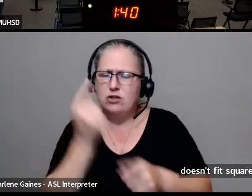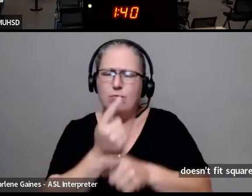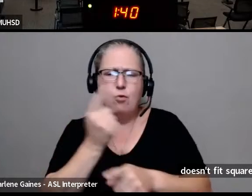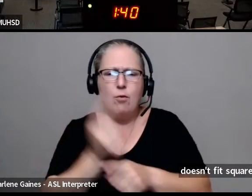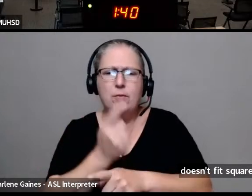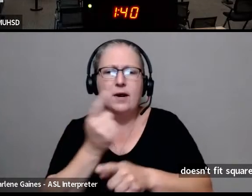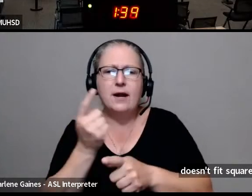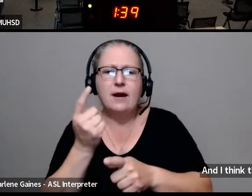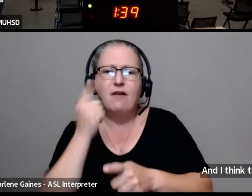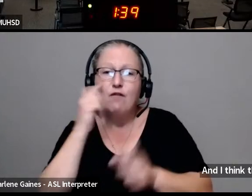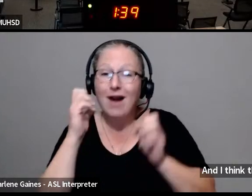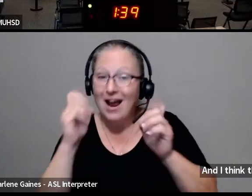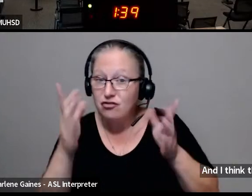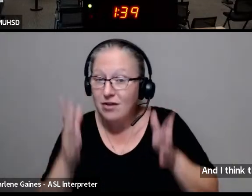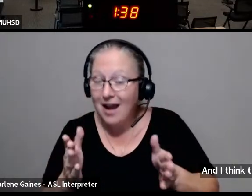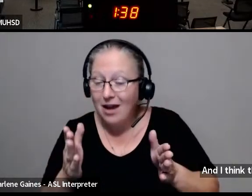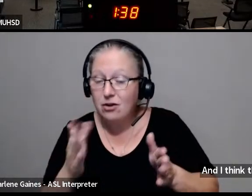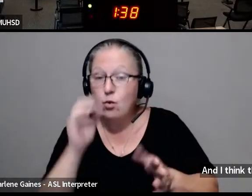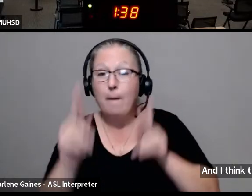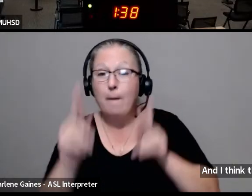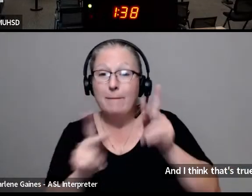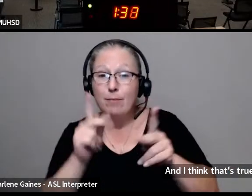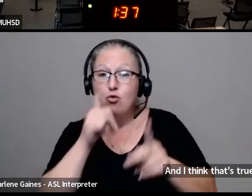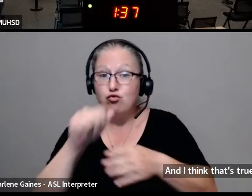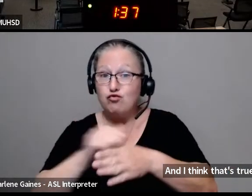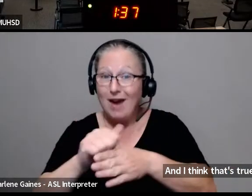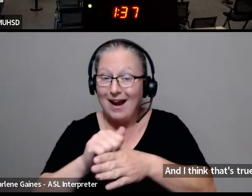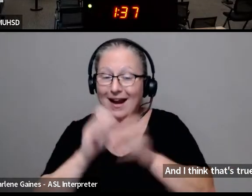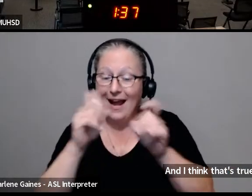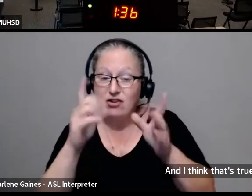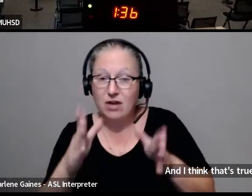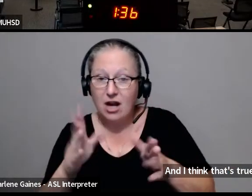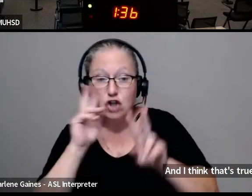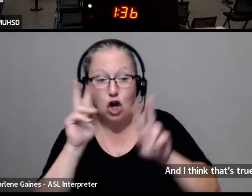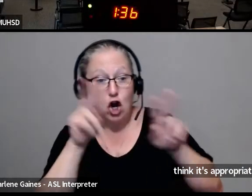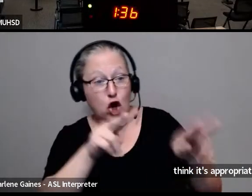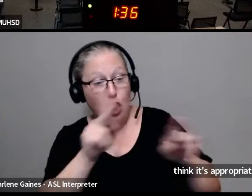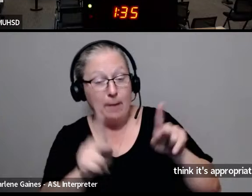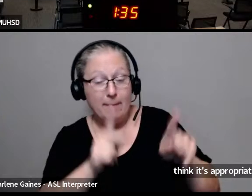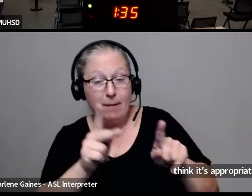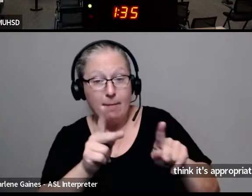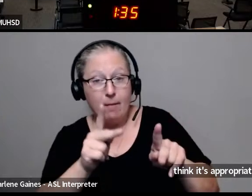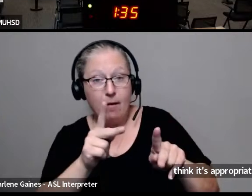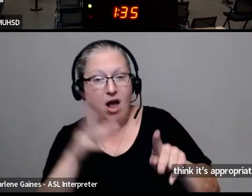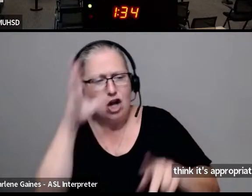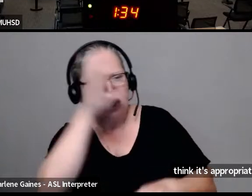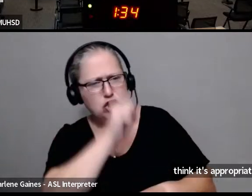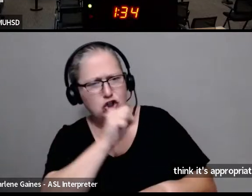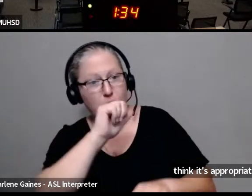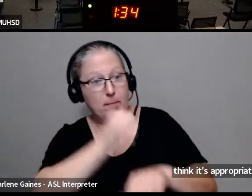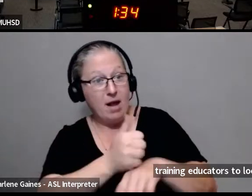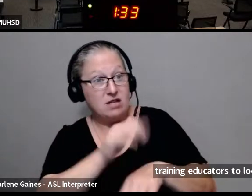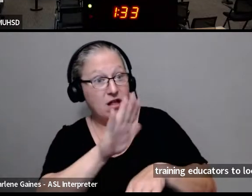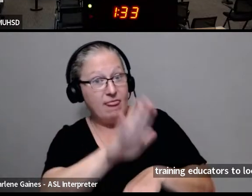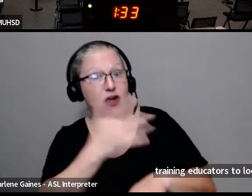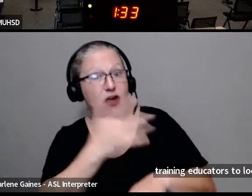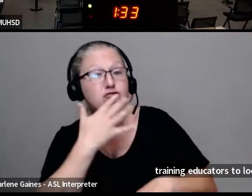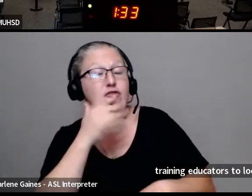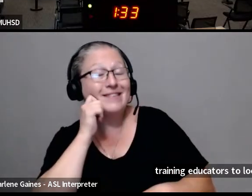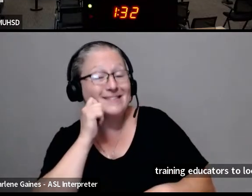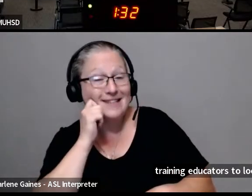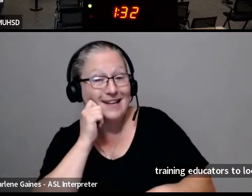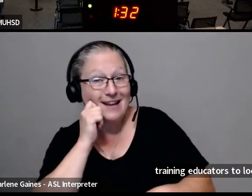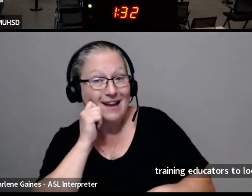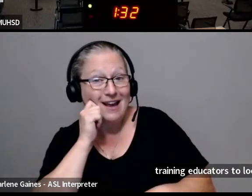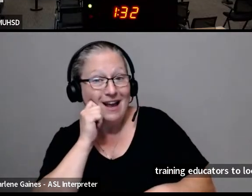appropriate for educators or people training educators to look at people and assume based on the color of their skin